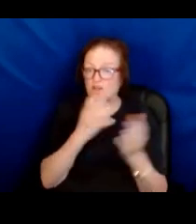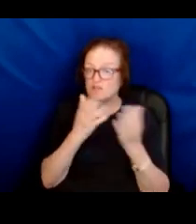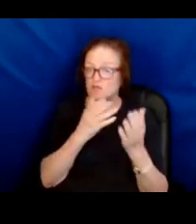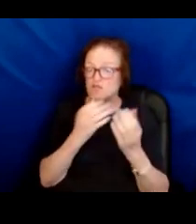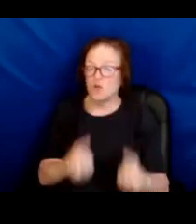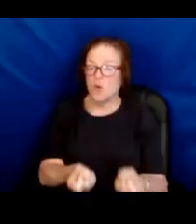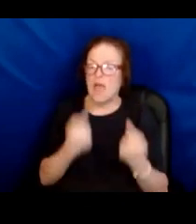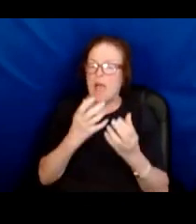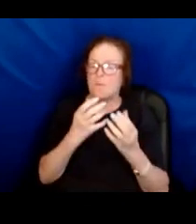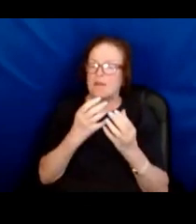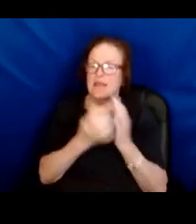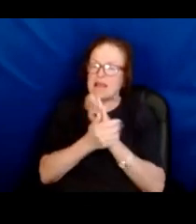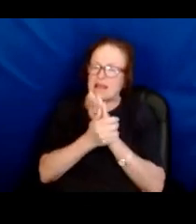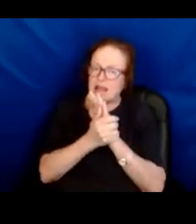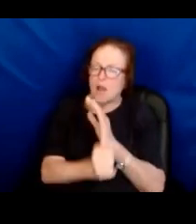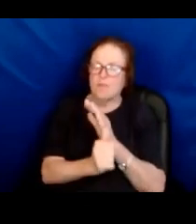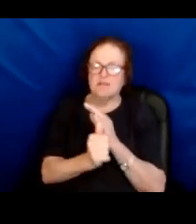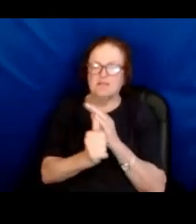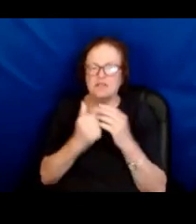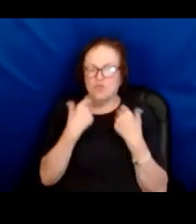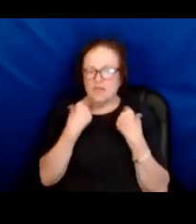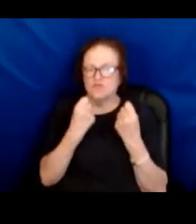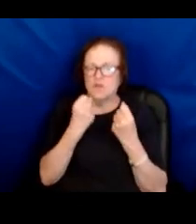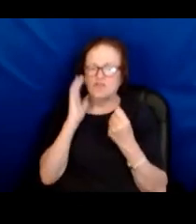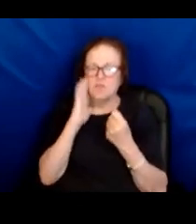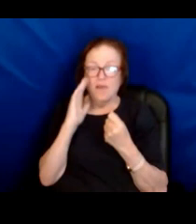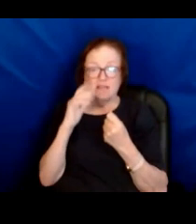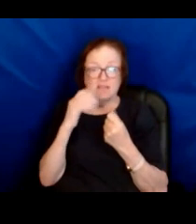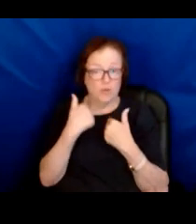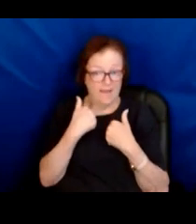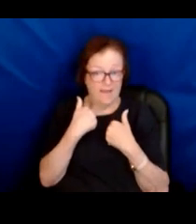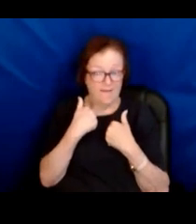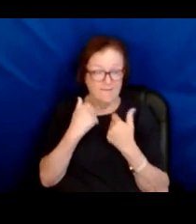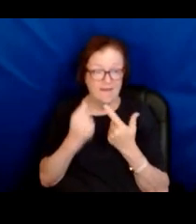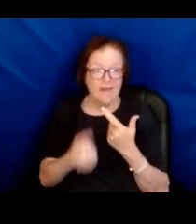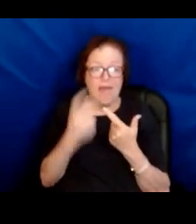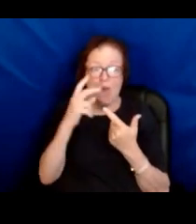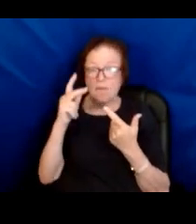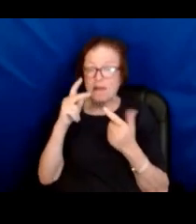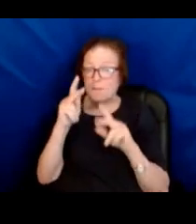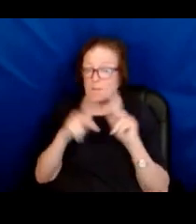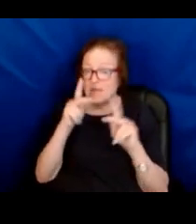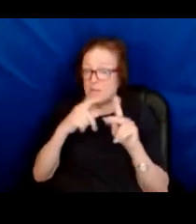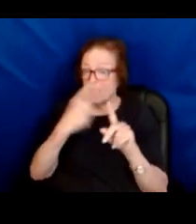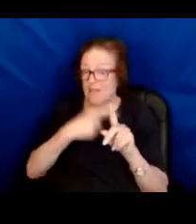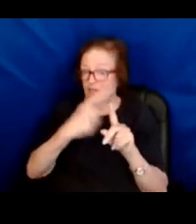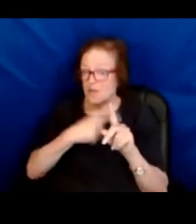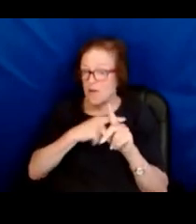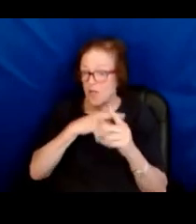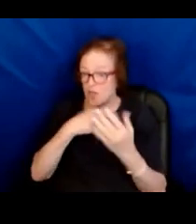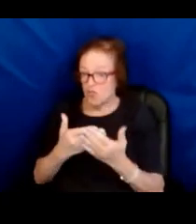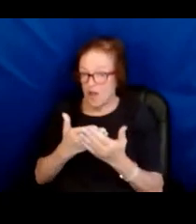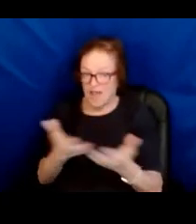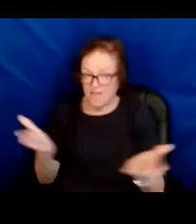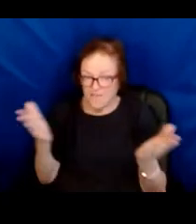competency restoration beds units do we have? How many people per month are arriving into our system where we